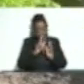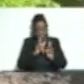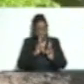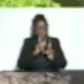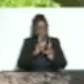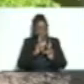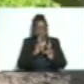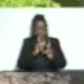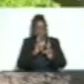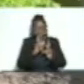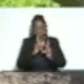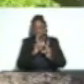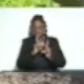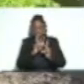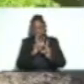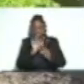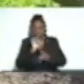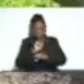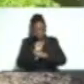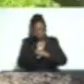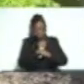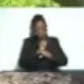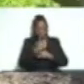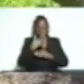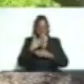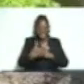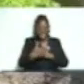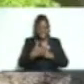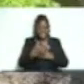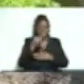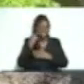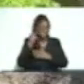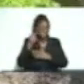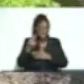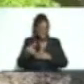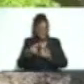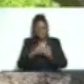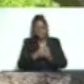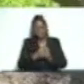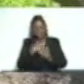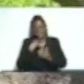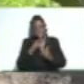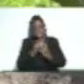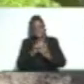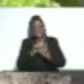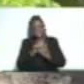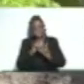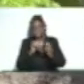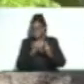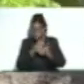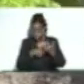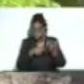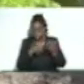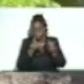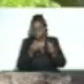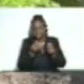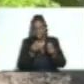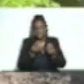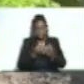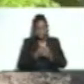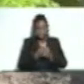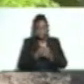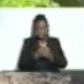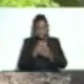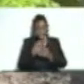the next generation of leaders. With Disney, it's just an integral part of what we do. Mm-hmm. And really grateful for